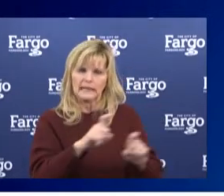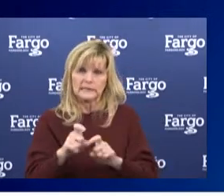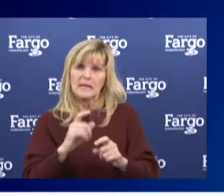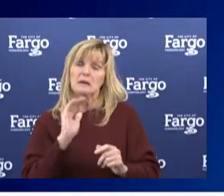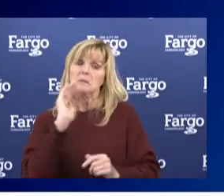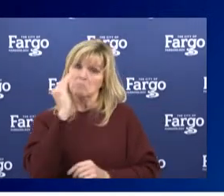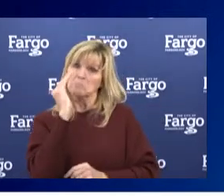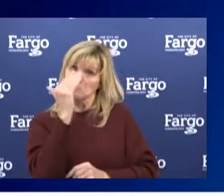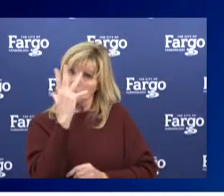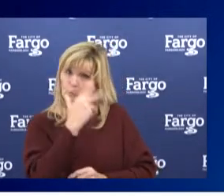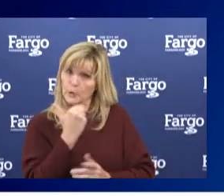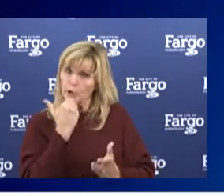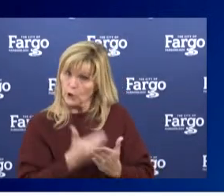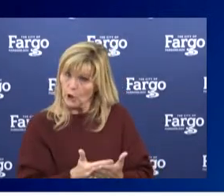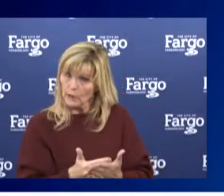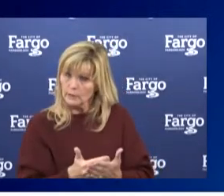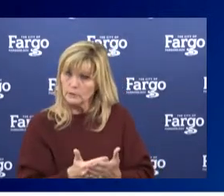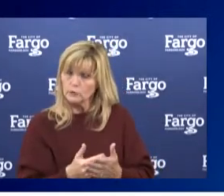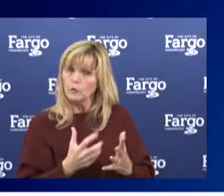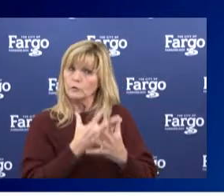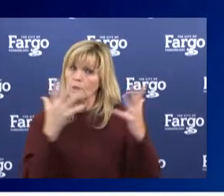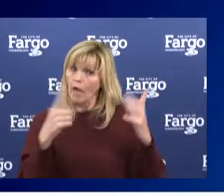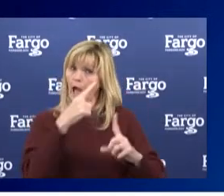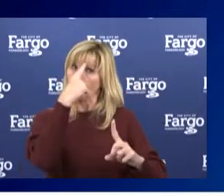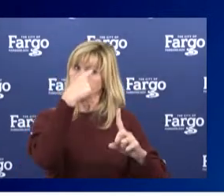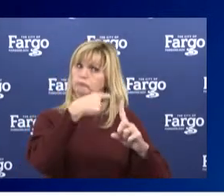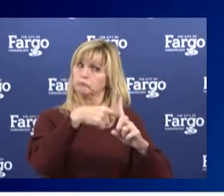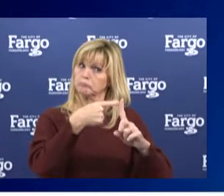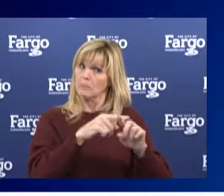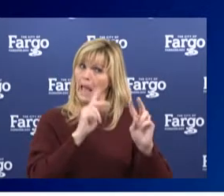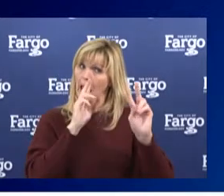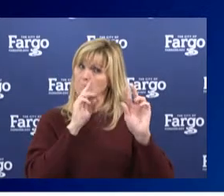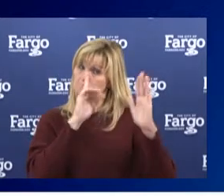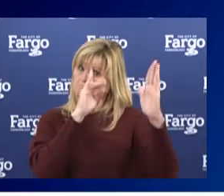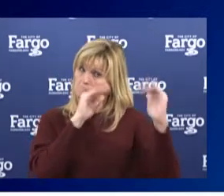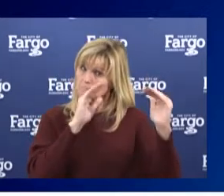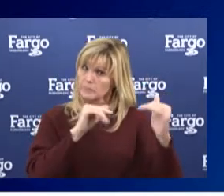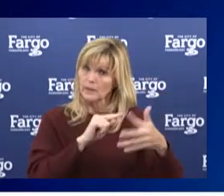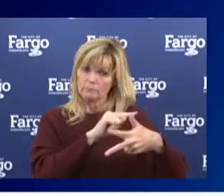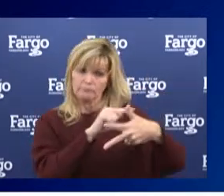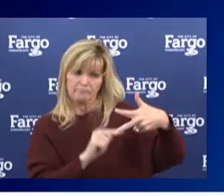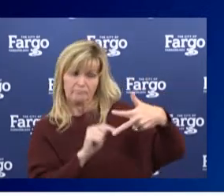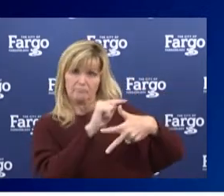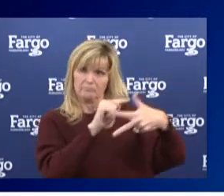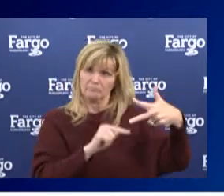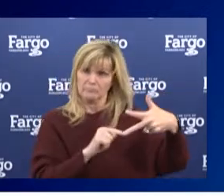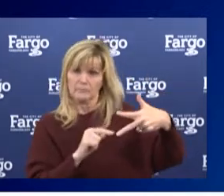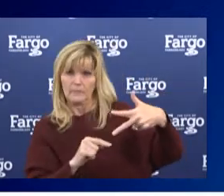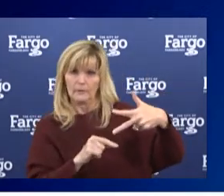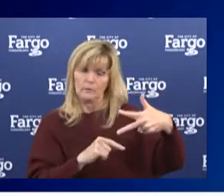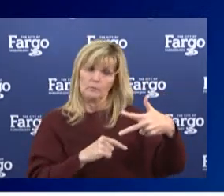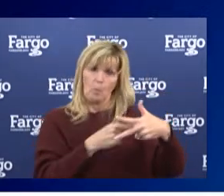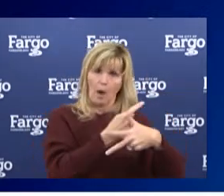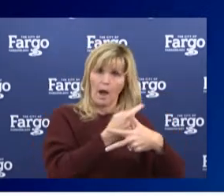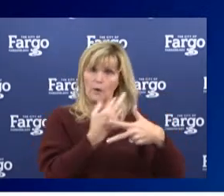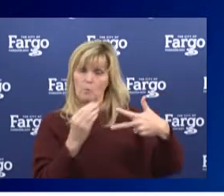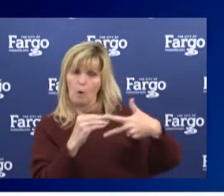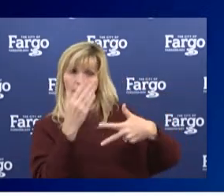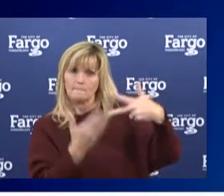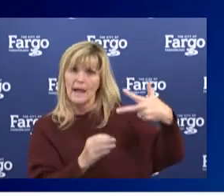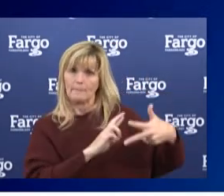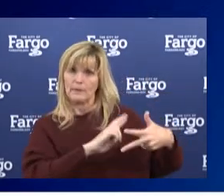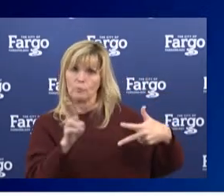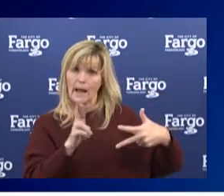good. So there's a lot of expectations that one or more of these vaccines are likely to be ready by the end of the